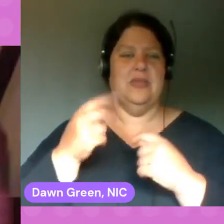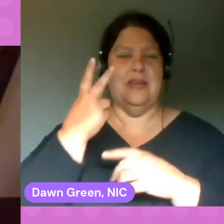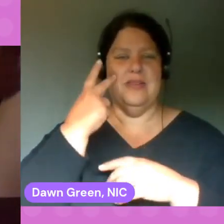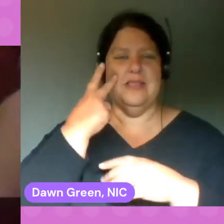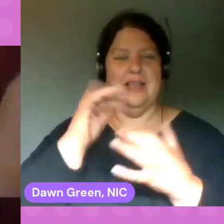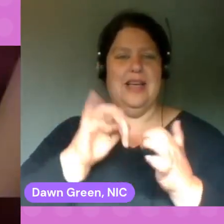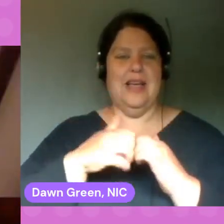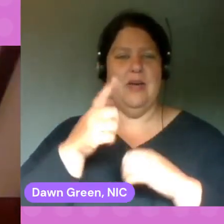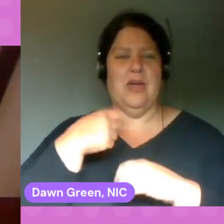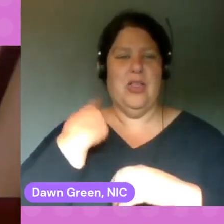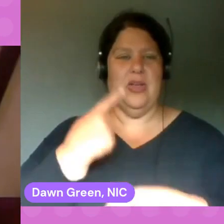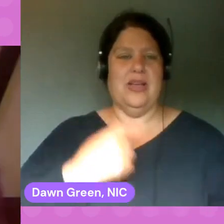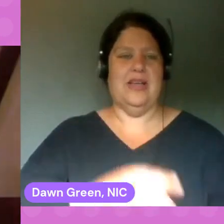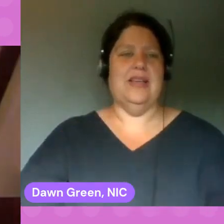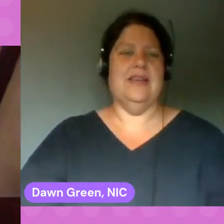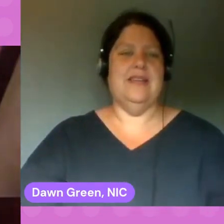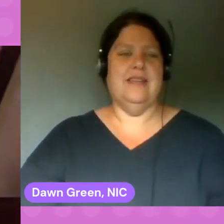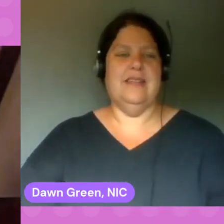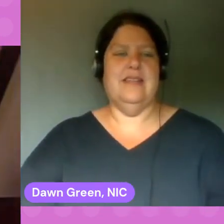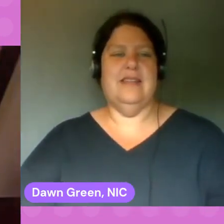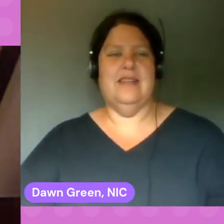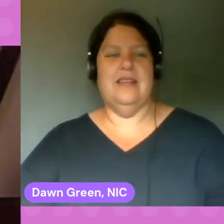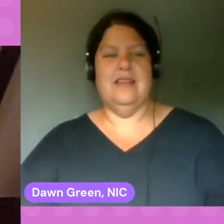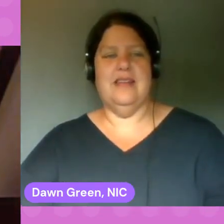look, how it rolls.